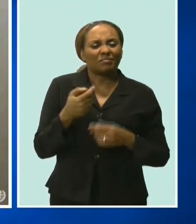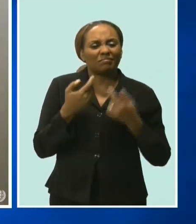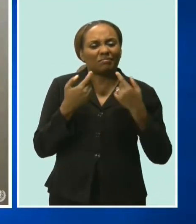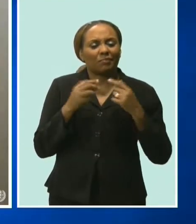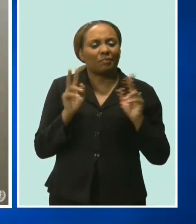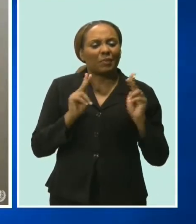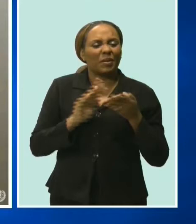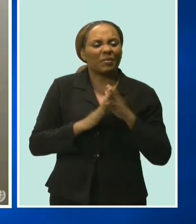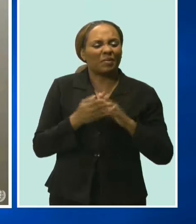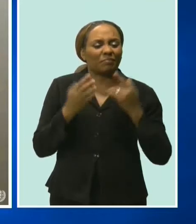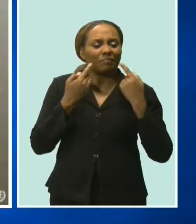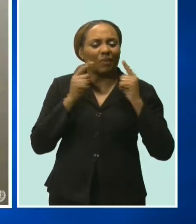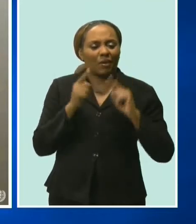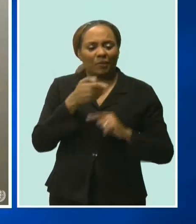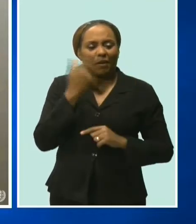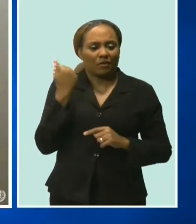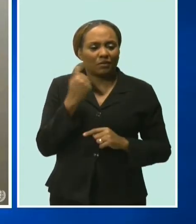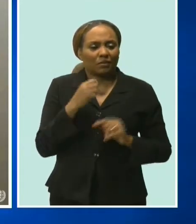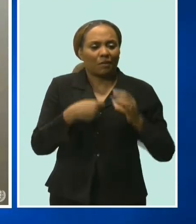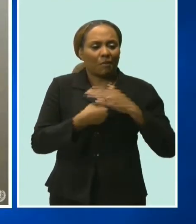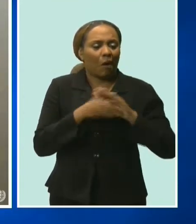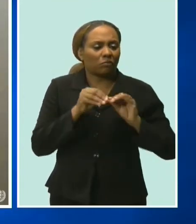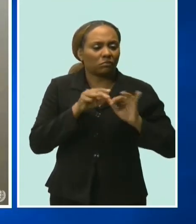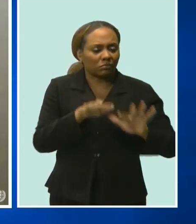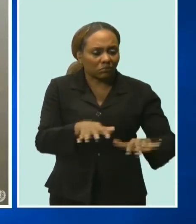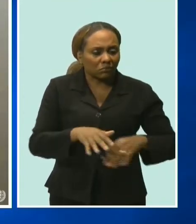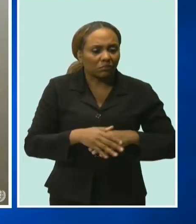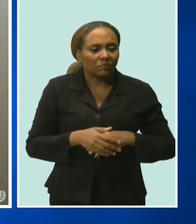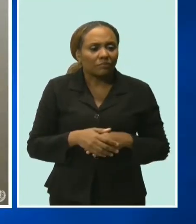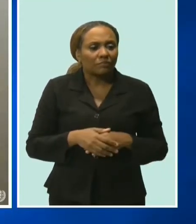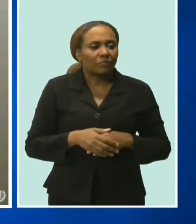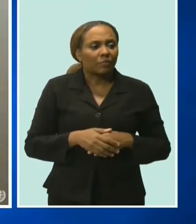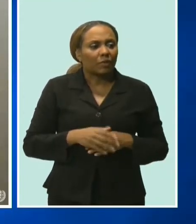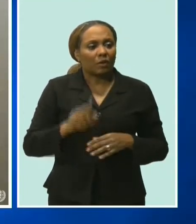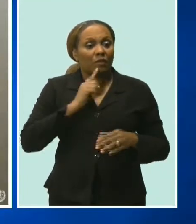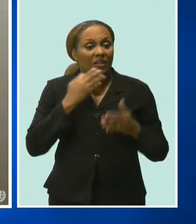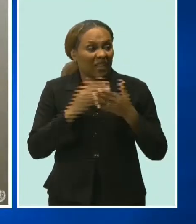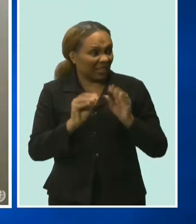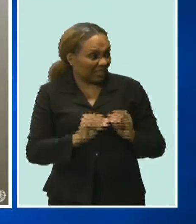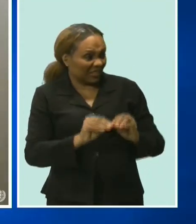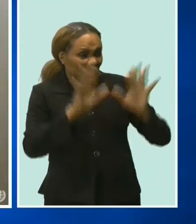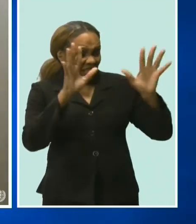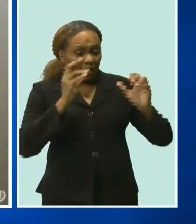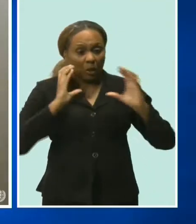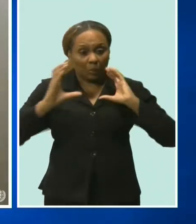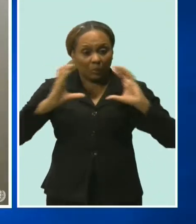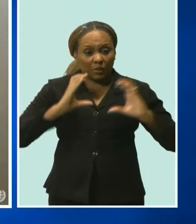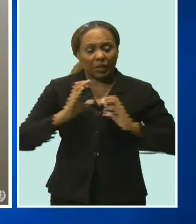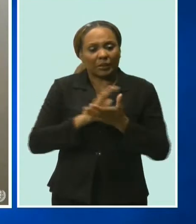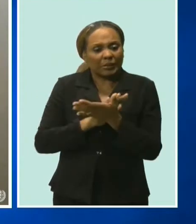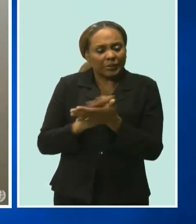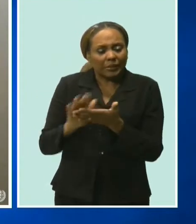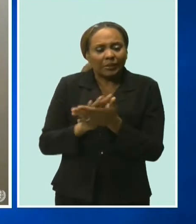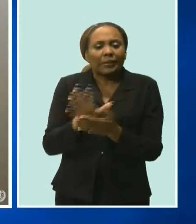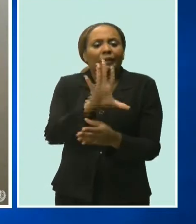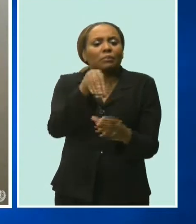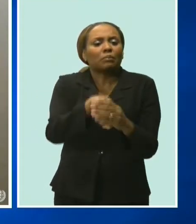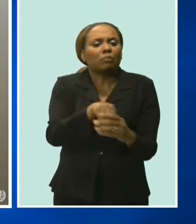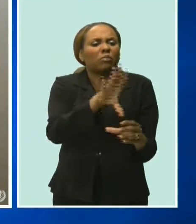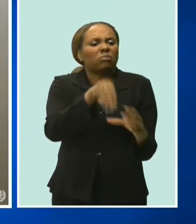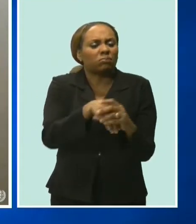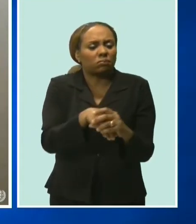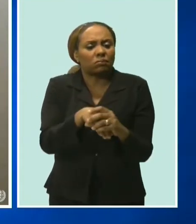the qualities that have made for such effective leadership: clear communication, compassion, inclusion,